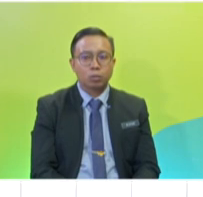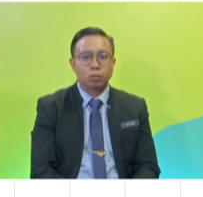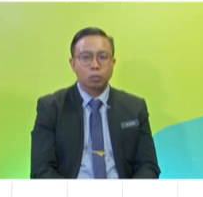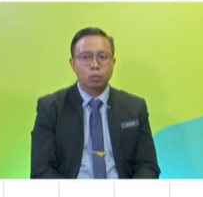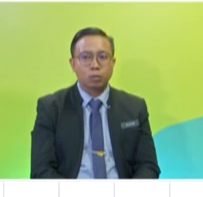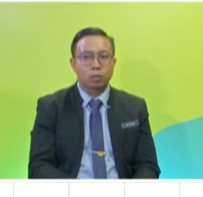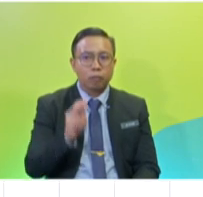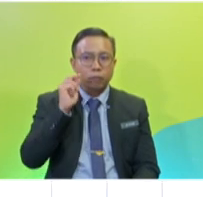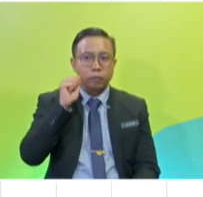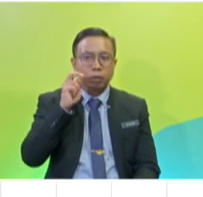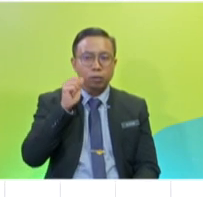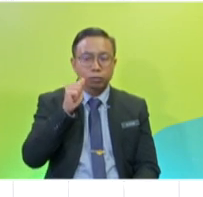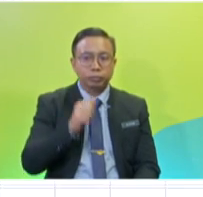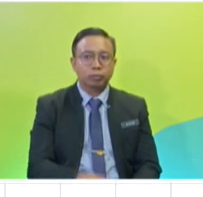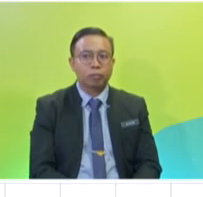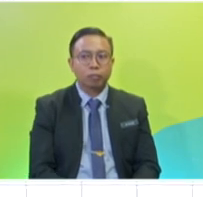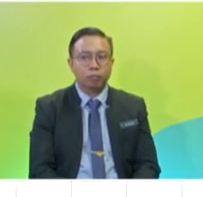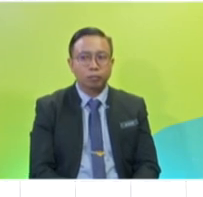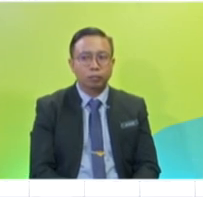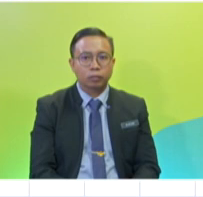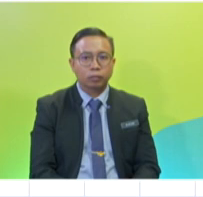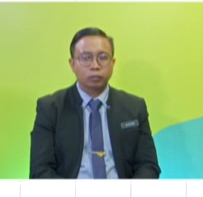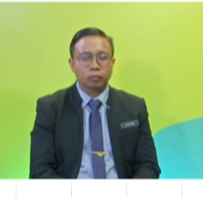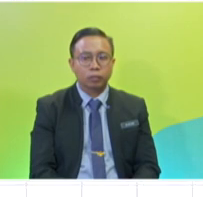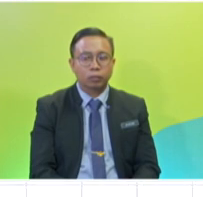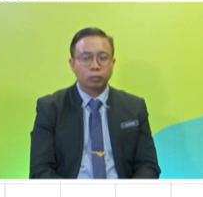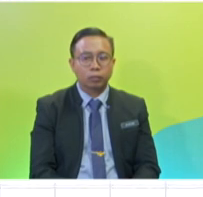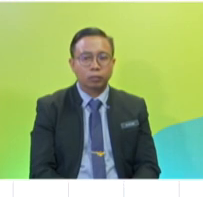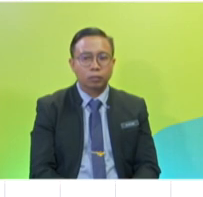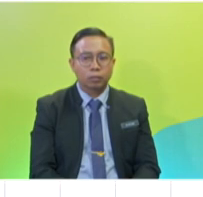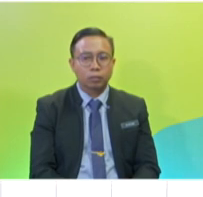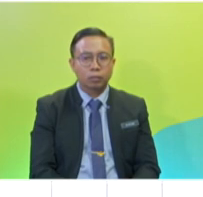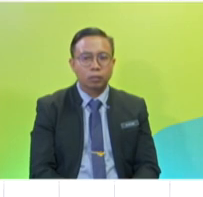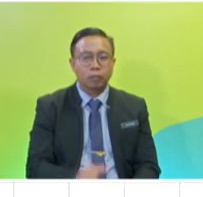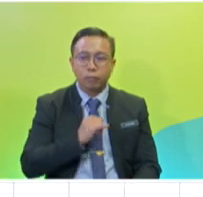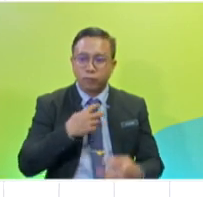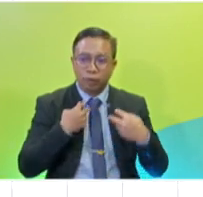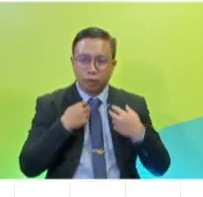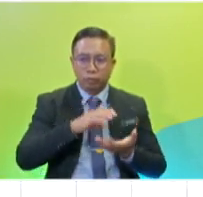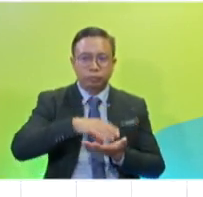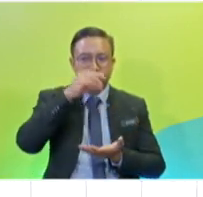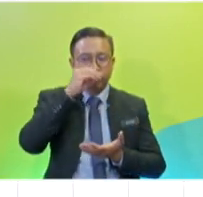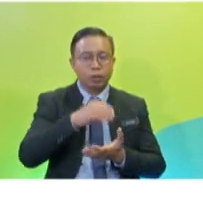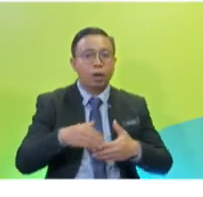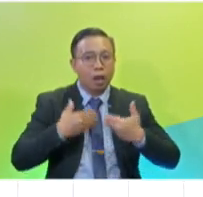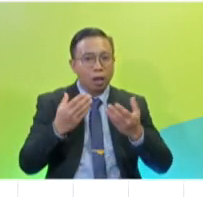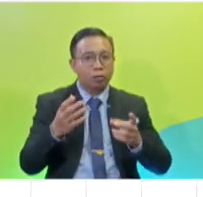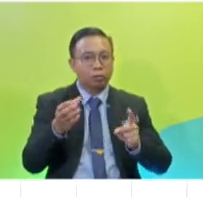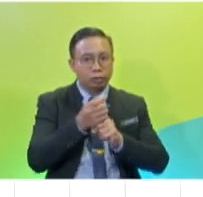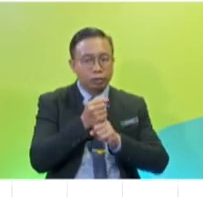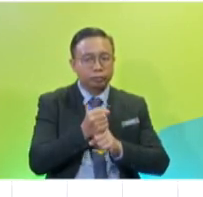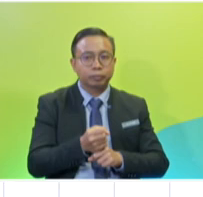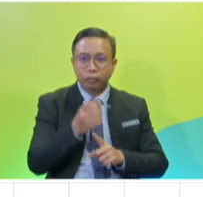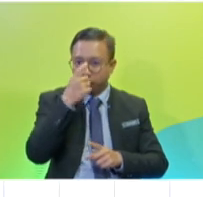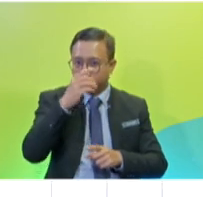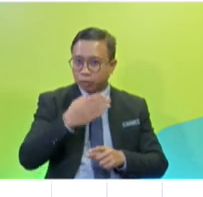Shida. Nana in the house. Okay, Nana. Can I hear you? Okay. I have learned how to get my VS for